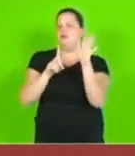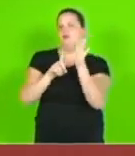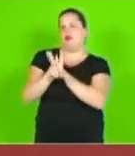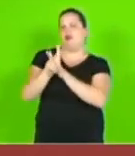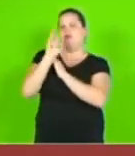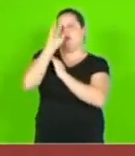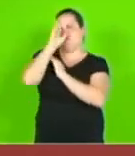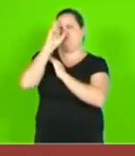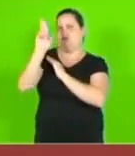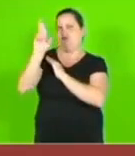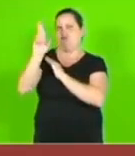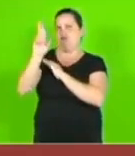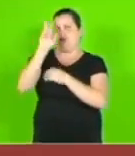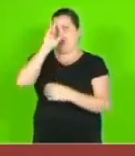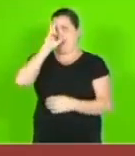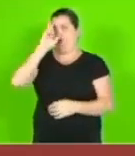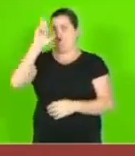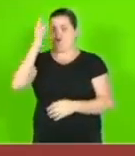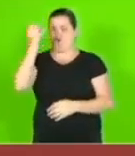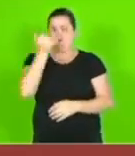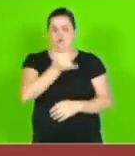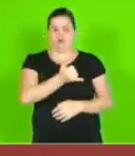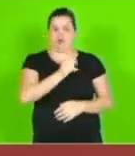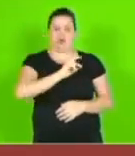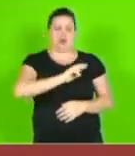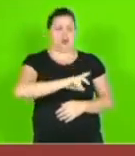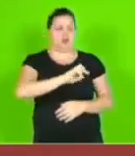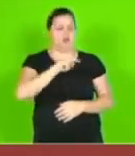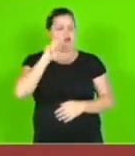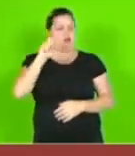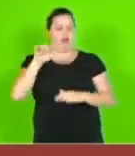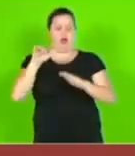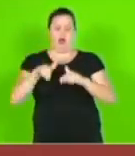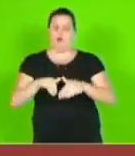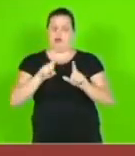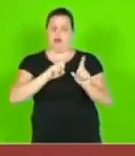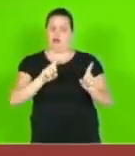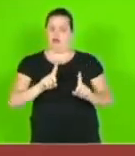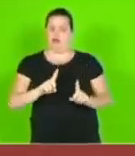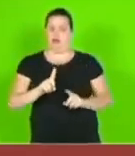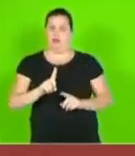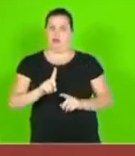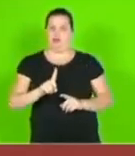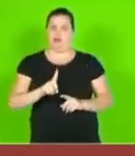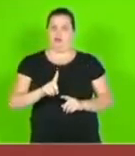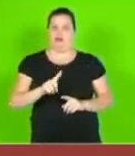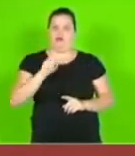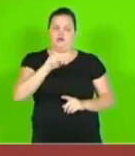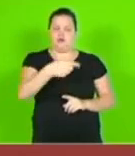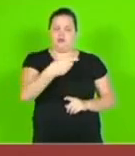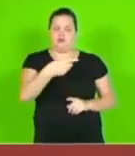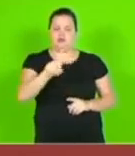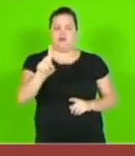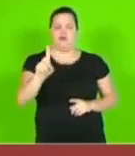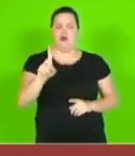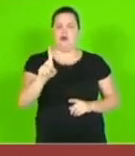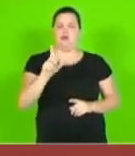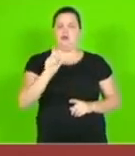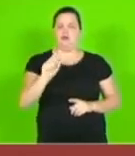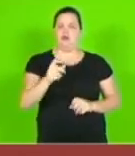when he went to consult to the Lord through the word, the Lord said, no, that's not the place that you ought to